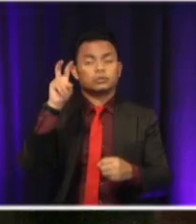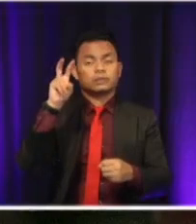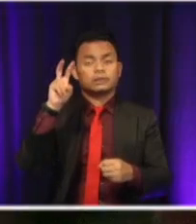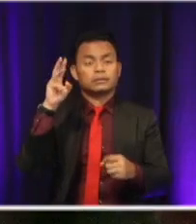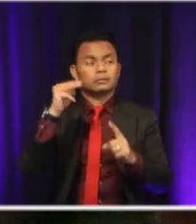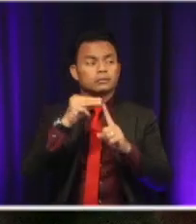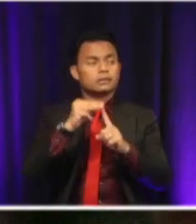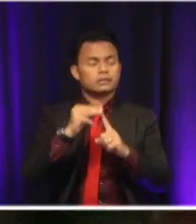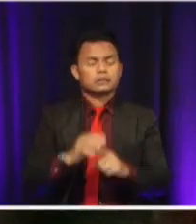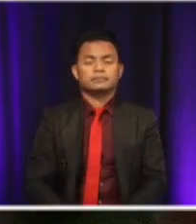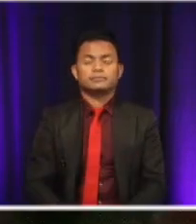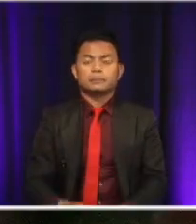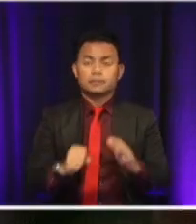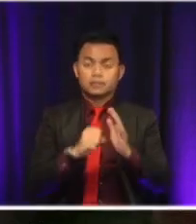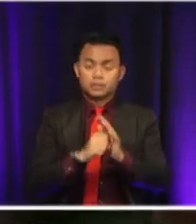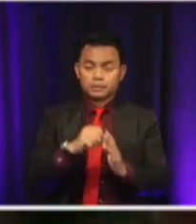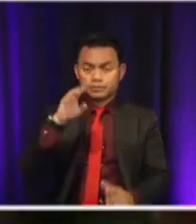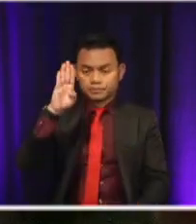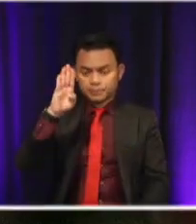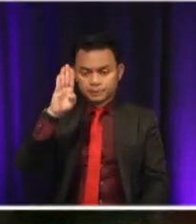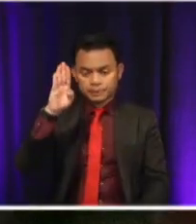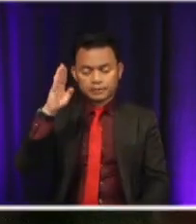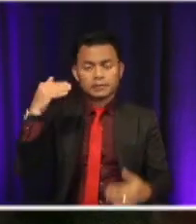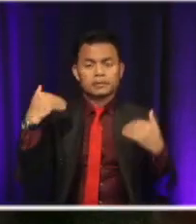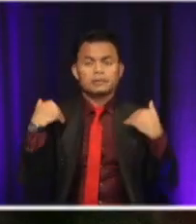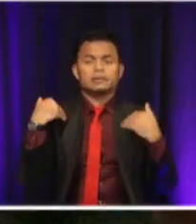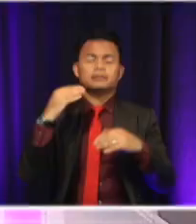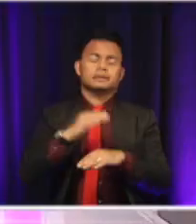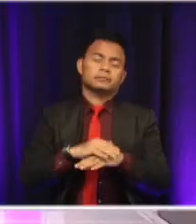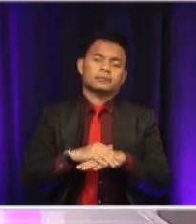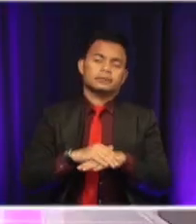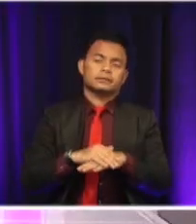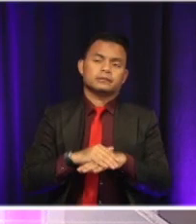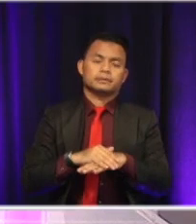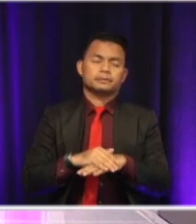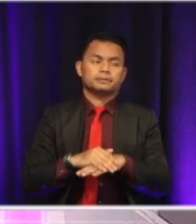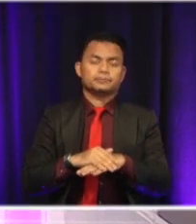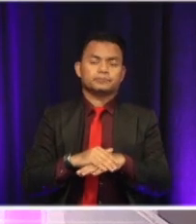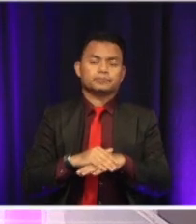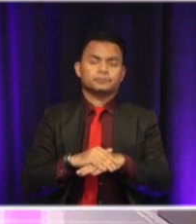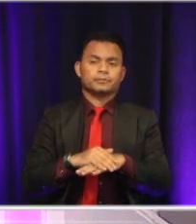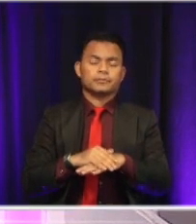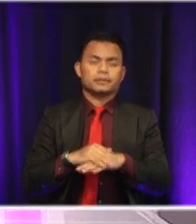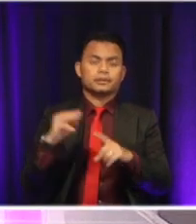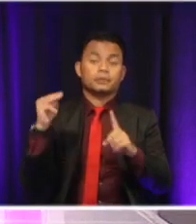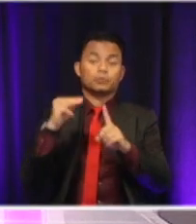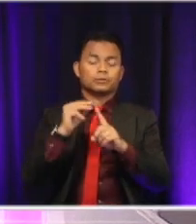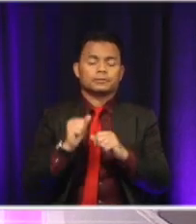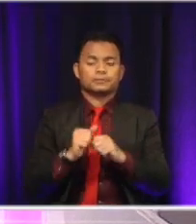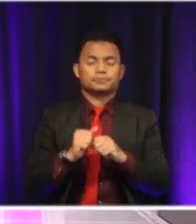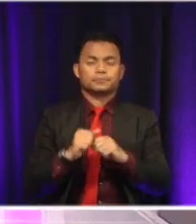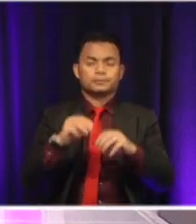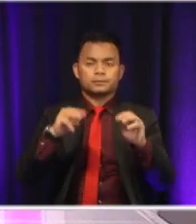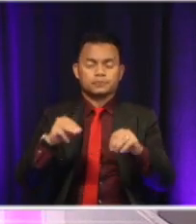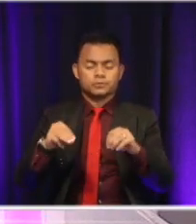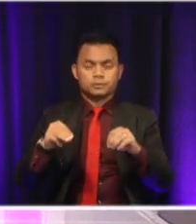section B encompasses a lot of assessment objective 804 because it gives it wants candidates to give their personal